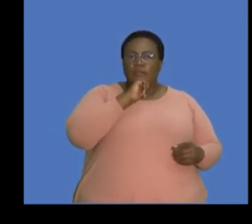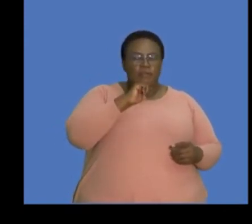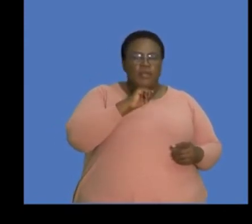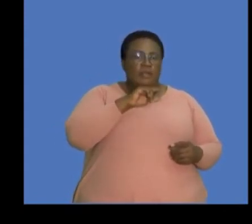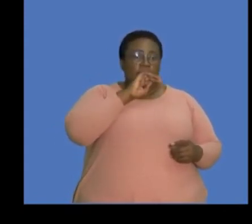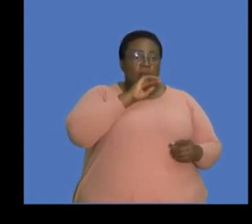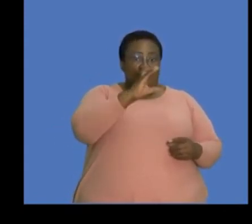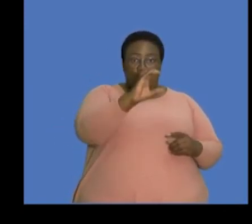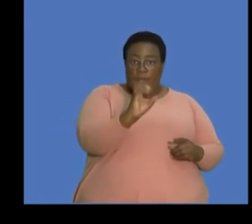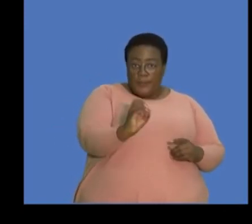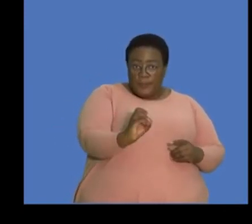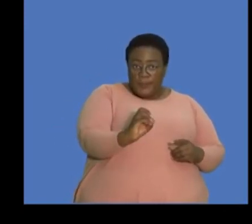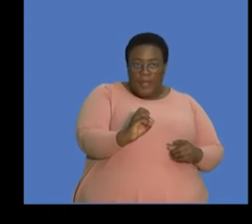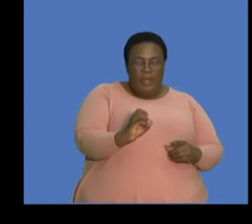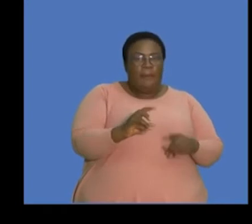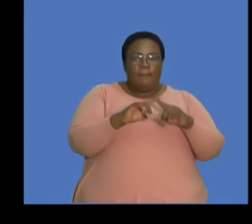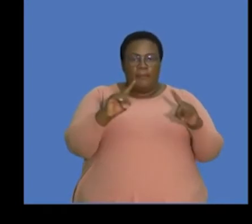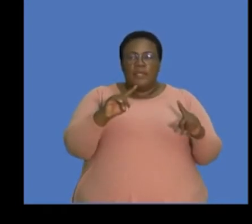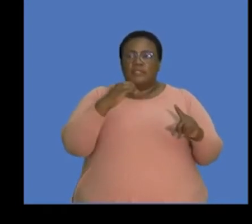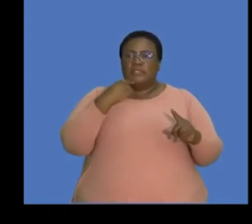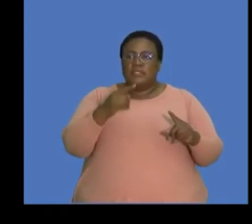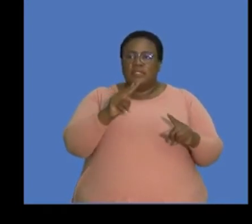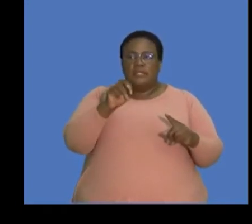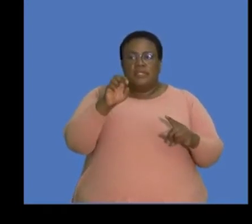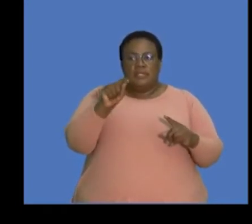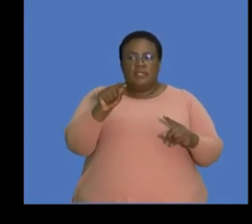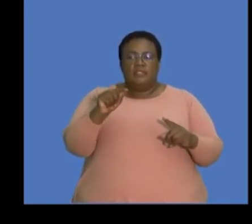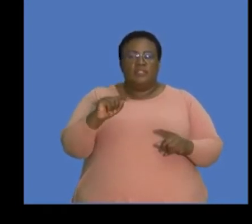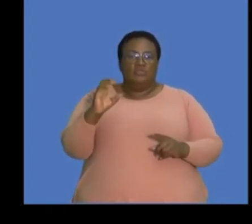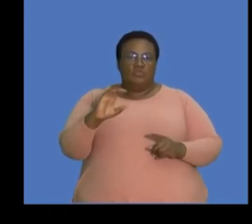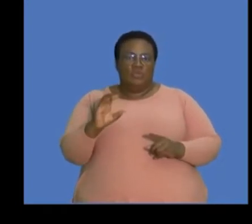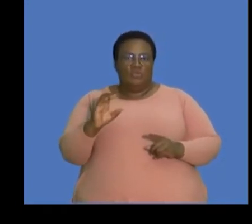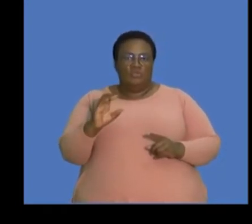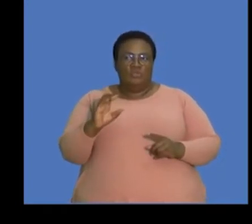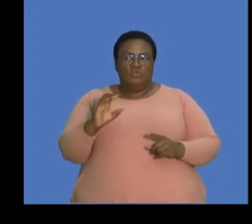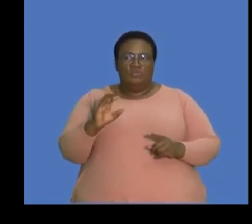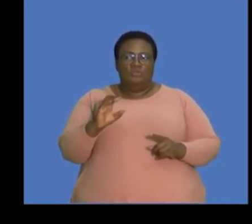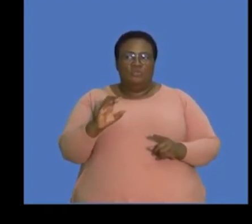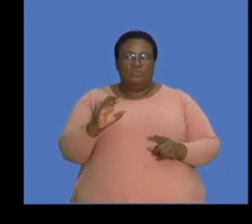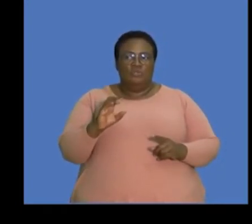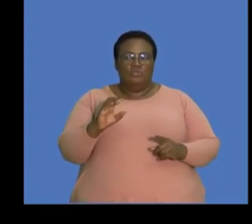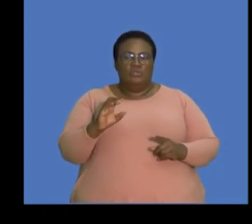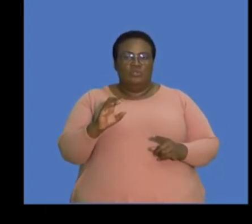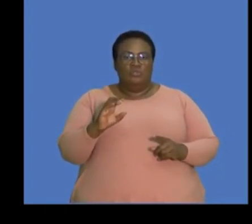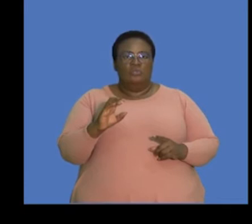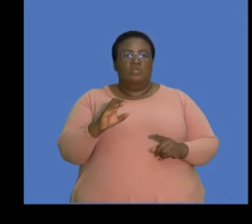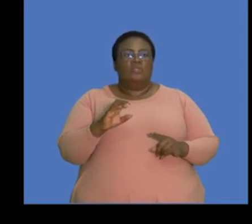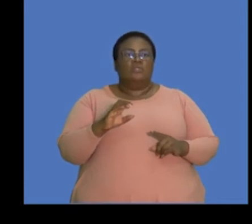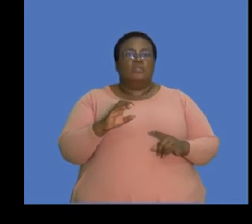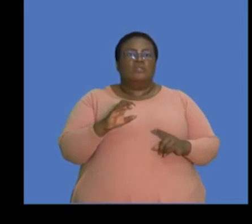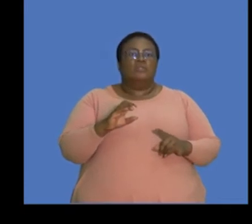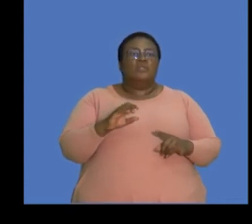no charges. Okay, it says to us that the net charge is actually equal to